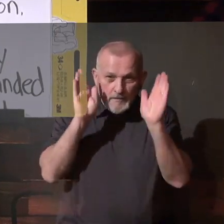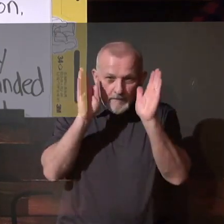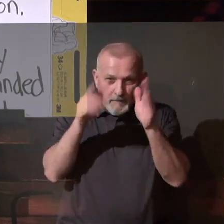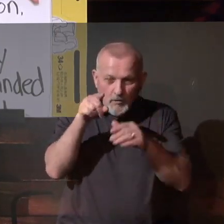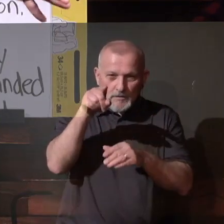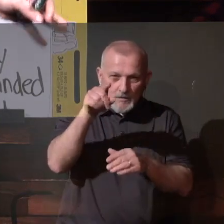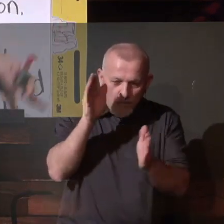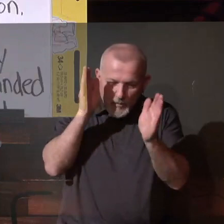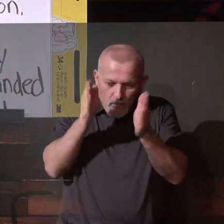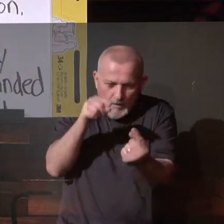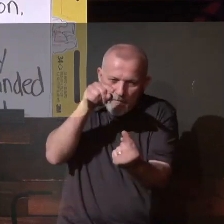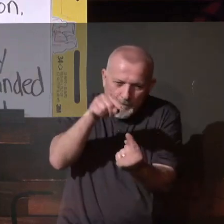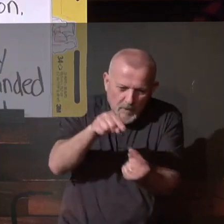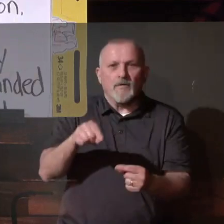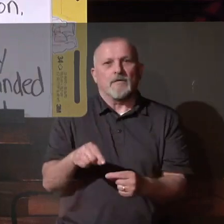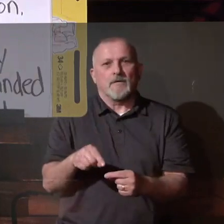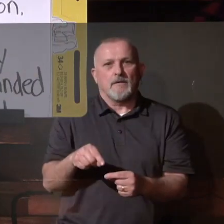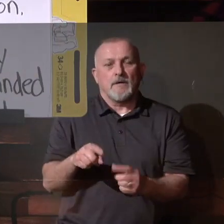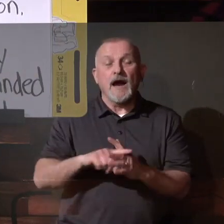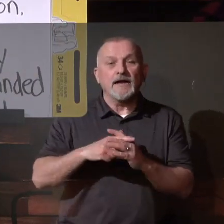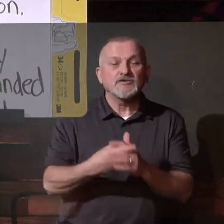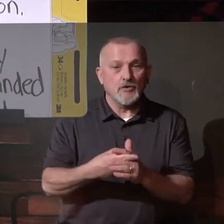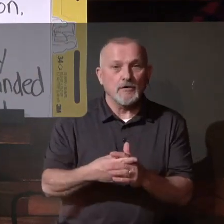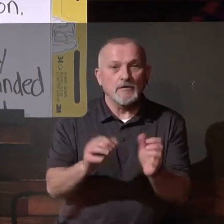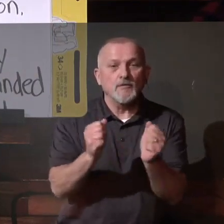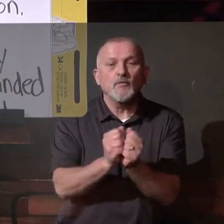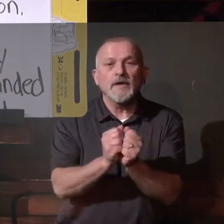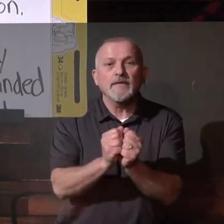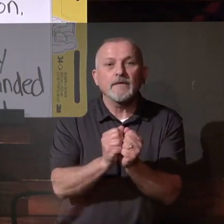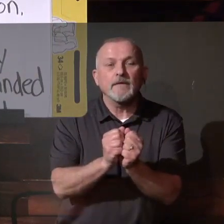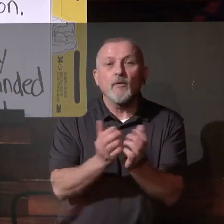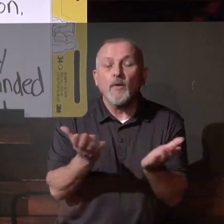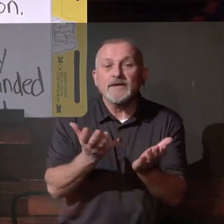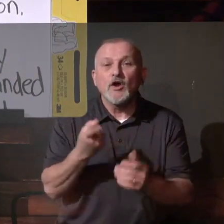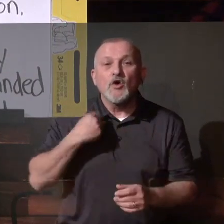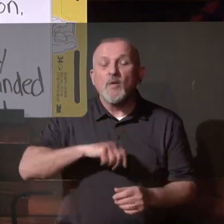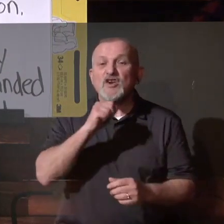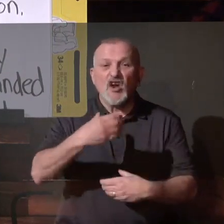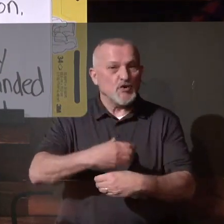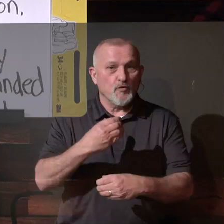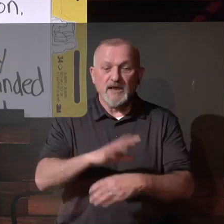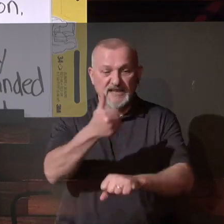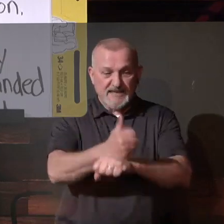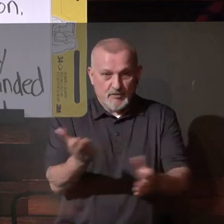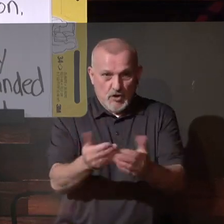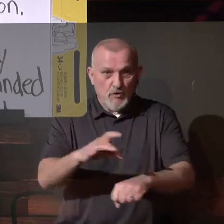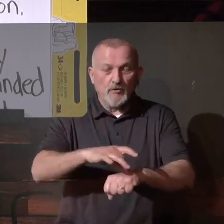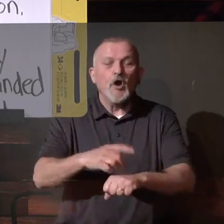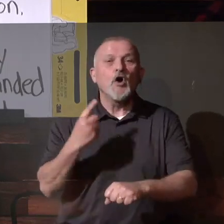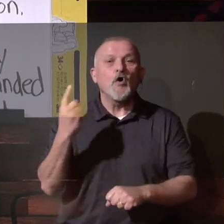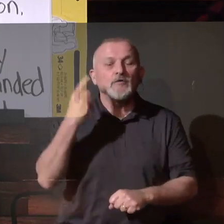this. Remember what I began the first part of the message about is that we are not created and put on this earth just